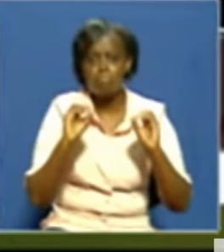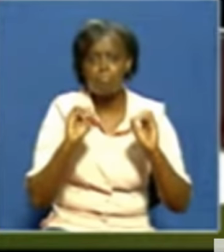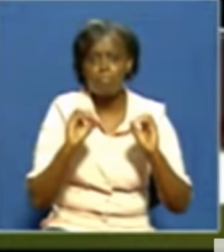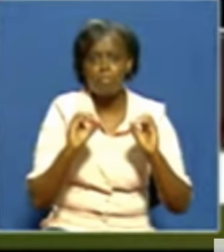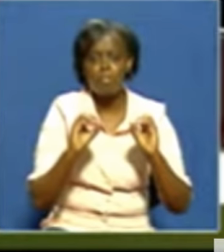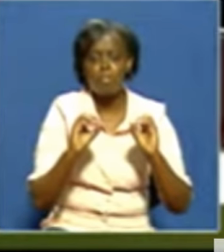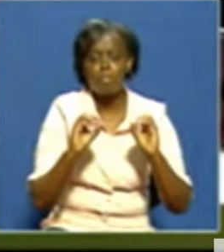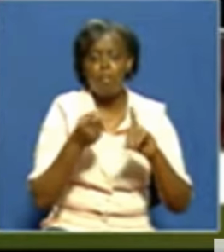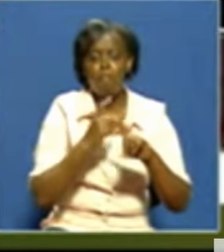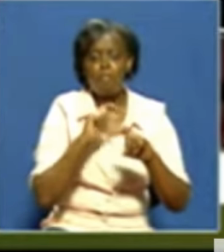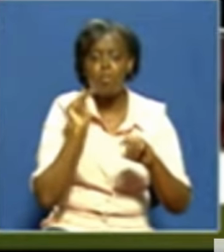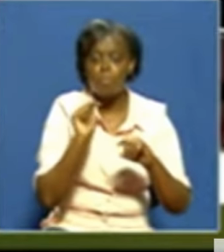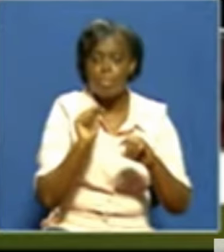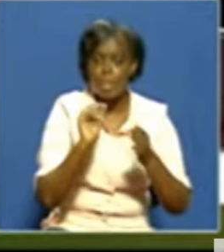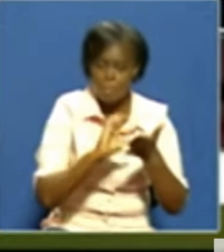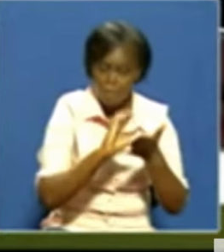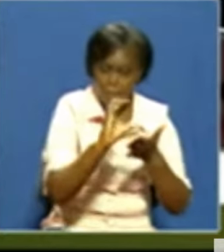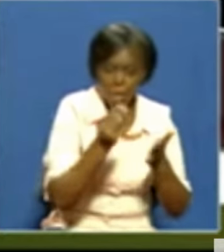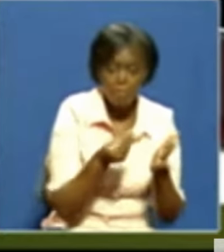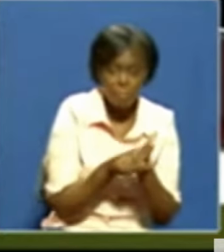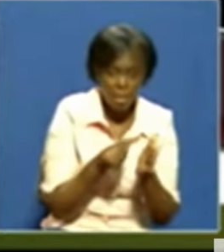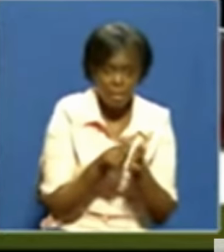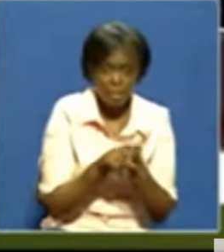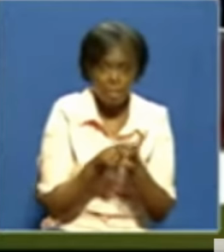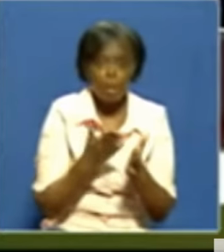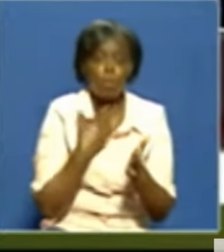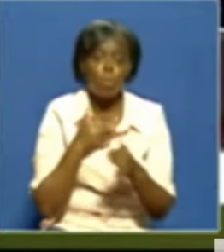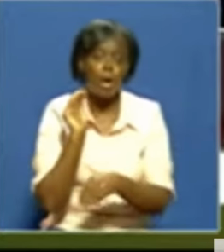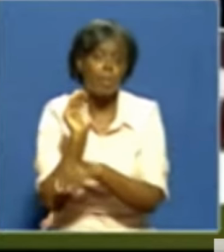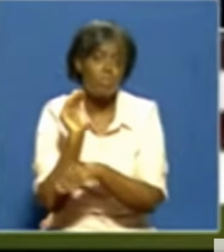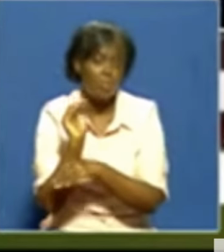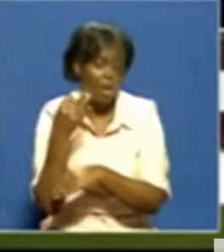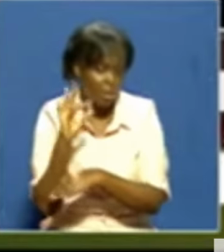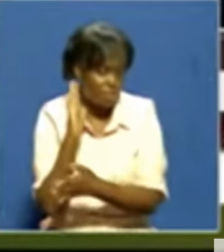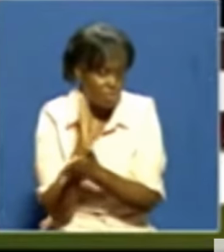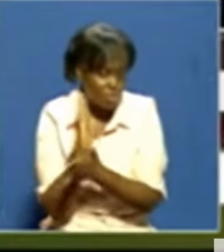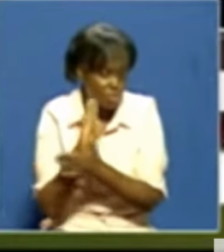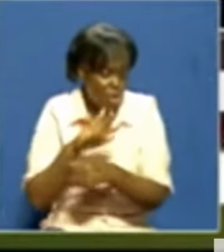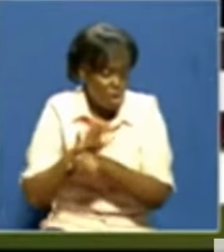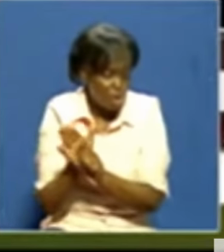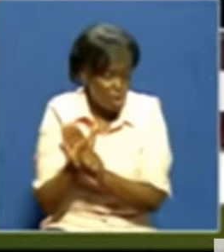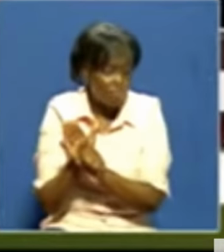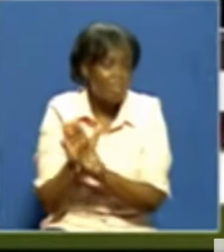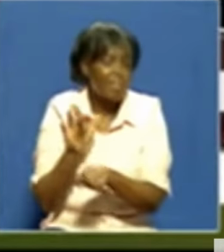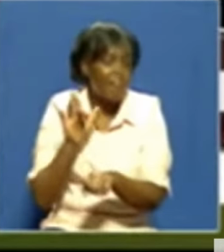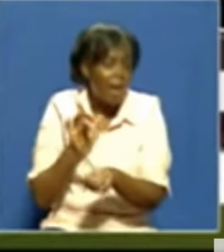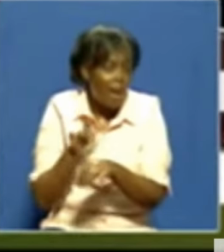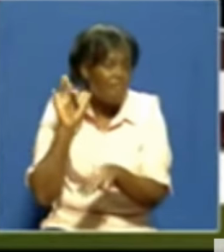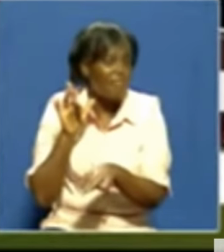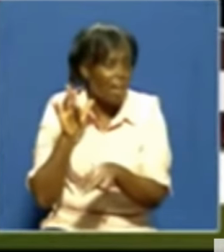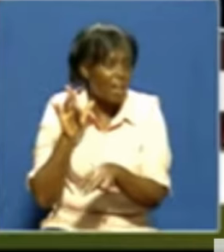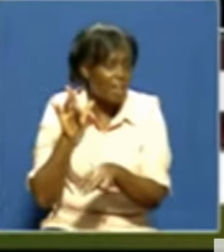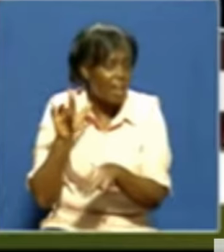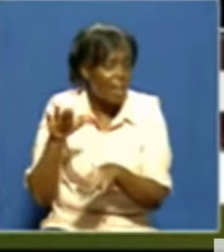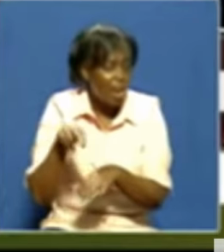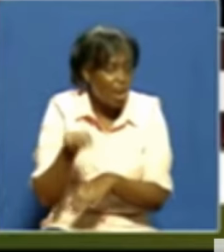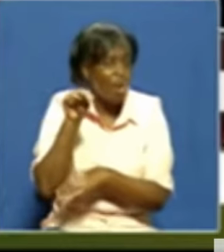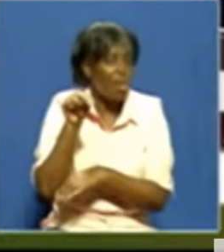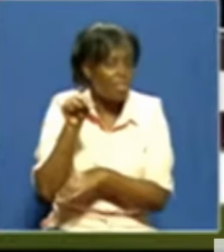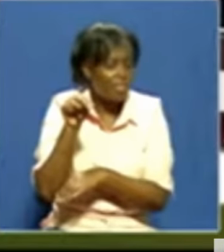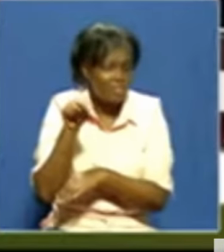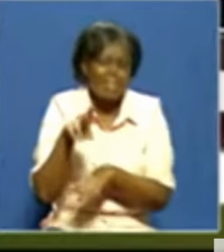package. Honorable Speaker, I wish to ask whether indeed COVID has not affected this part of the country the same way it